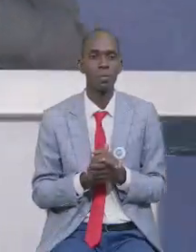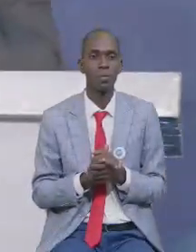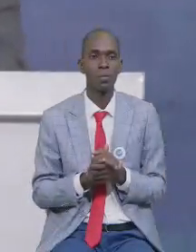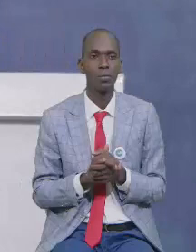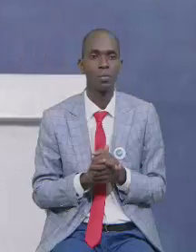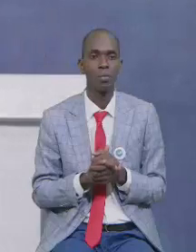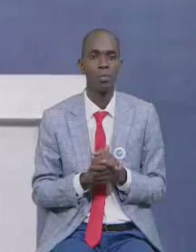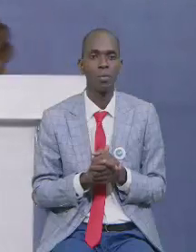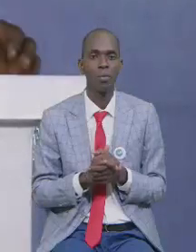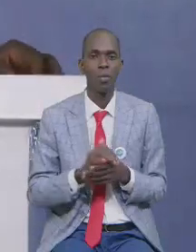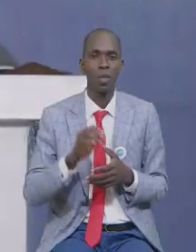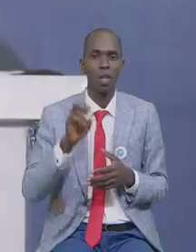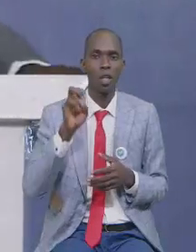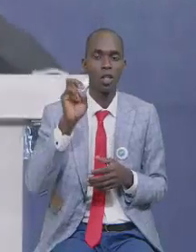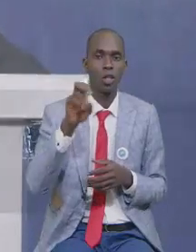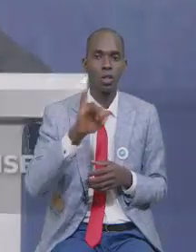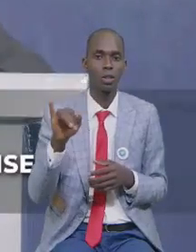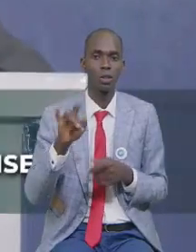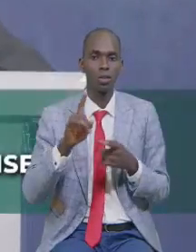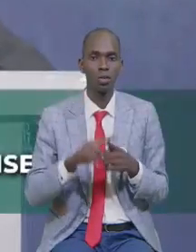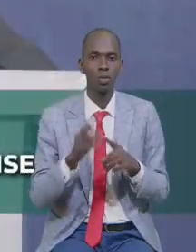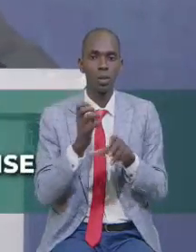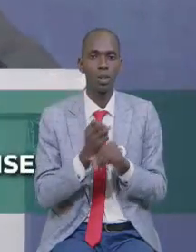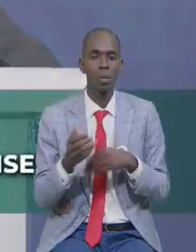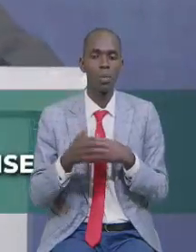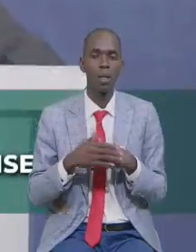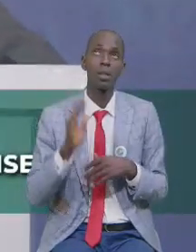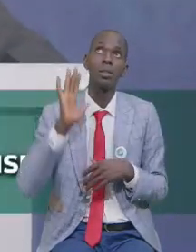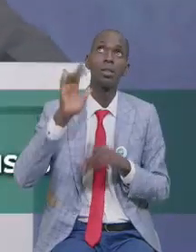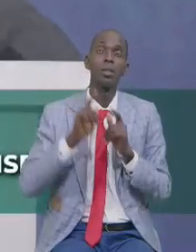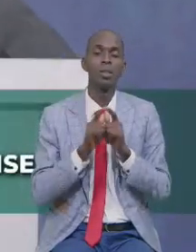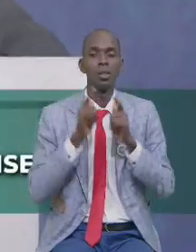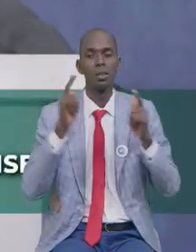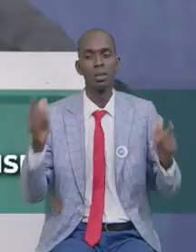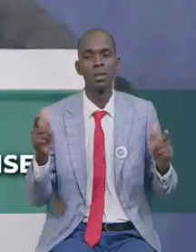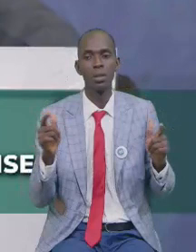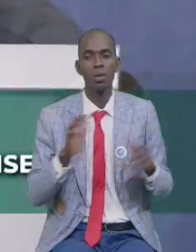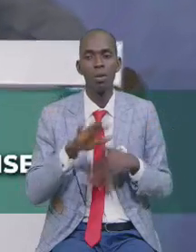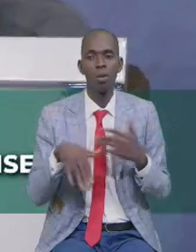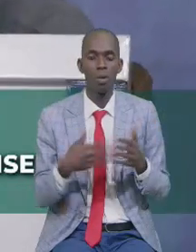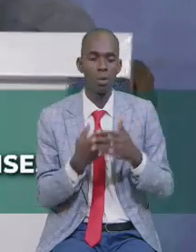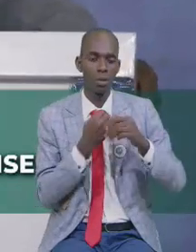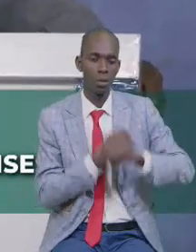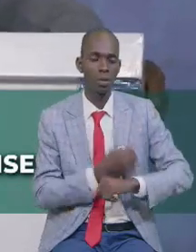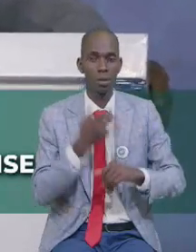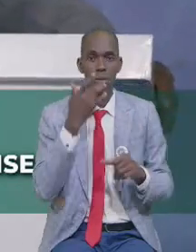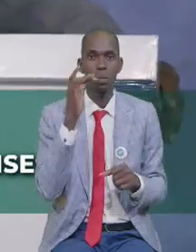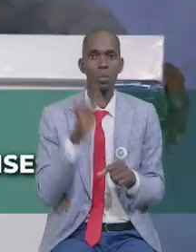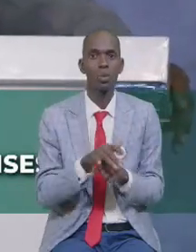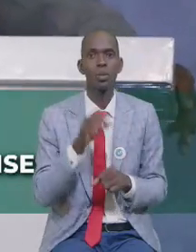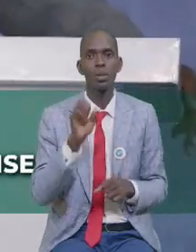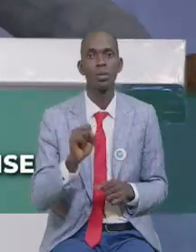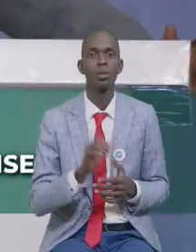to regain his great, all secured